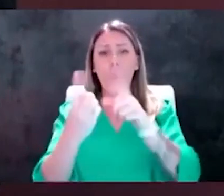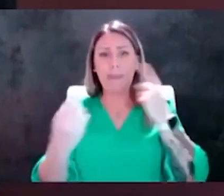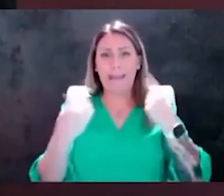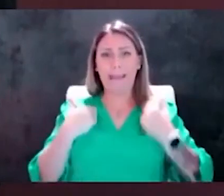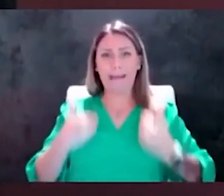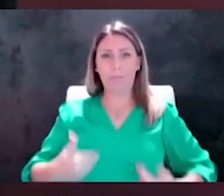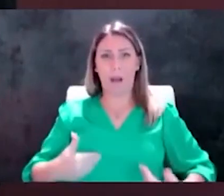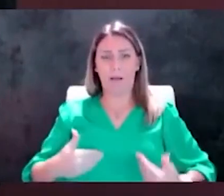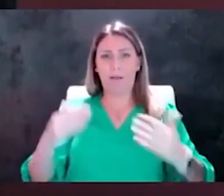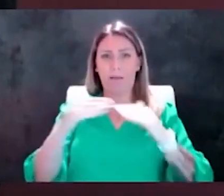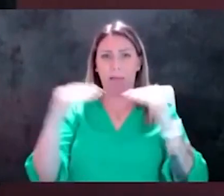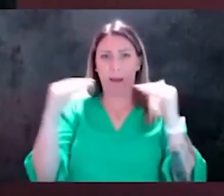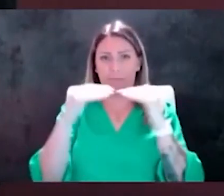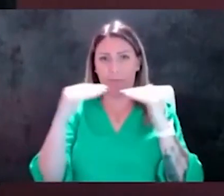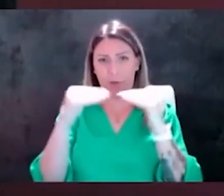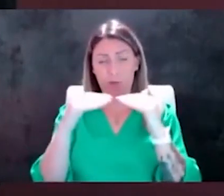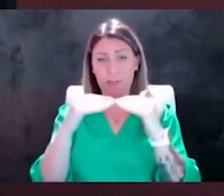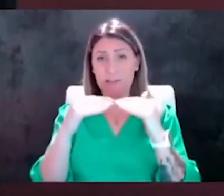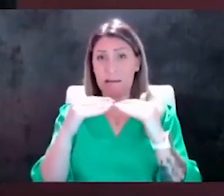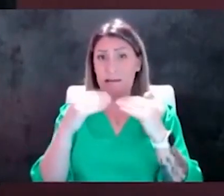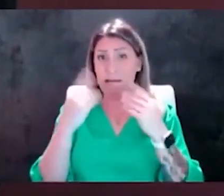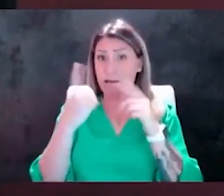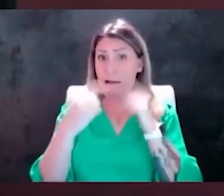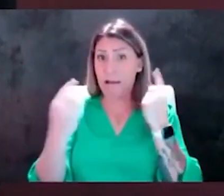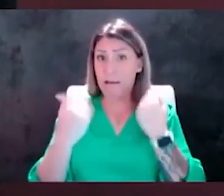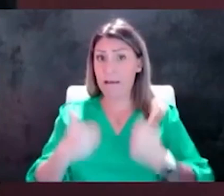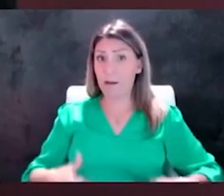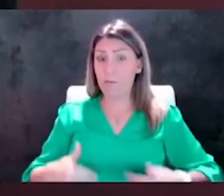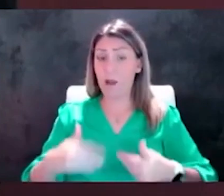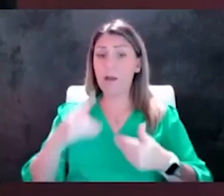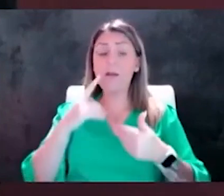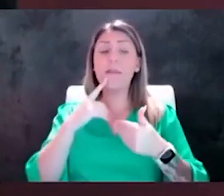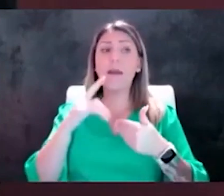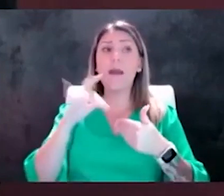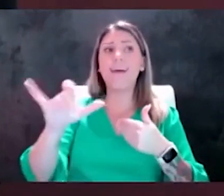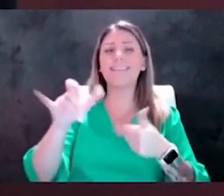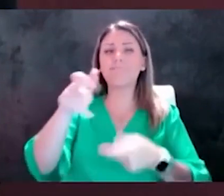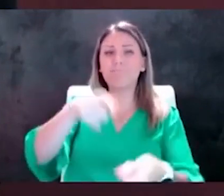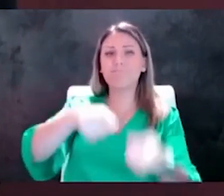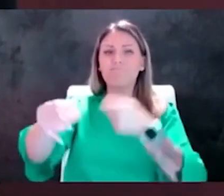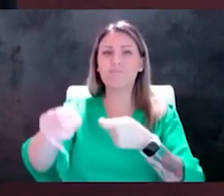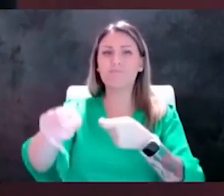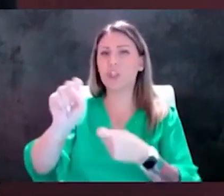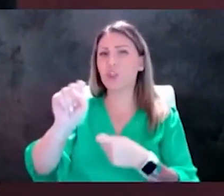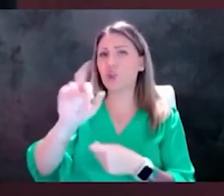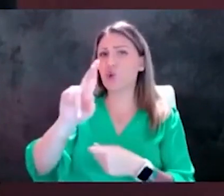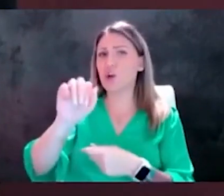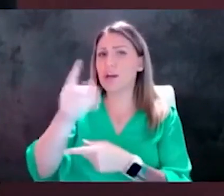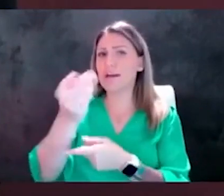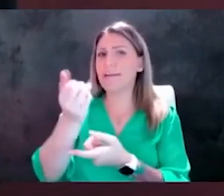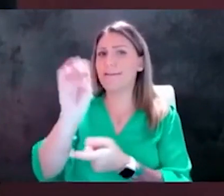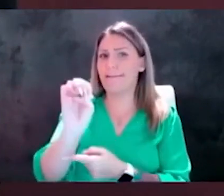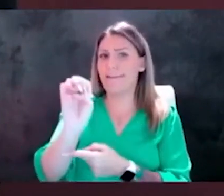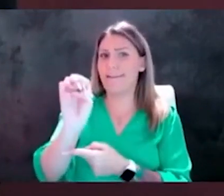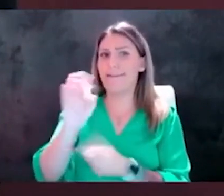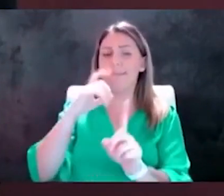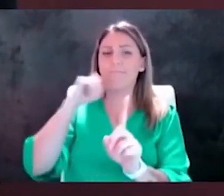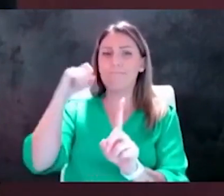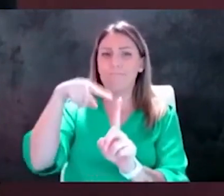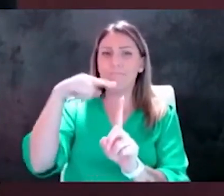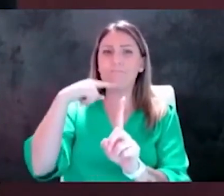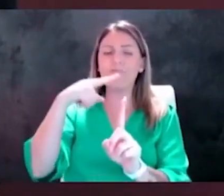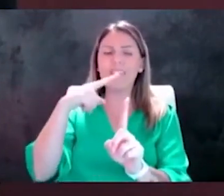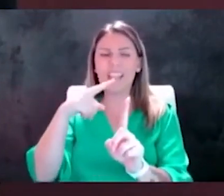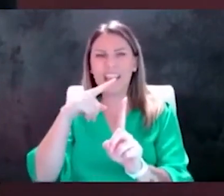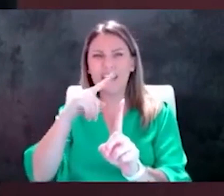And we're saying that antibody levels are a surrogate marker, meaning that it's giving us insight into how well your overall